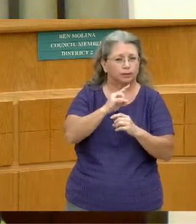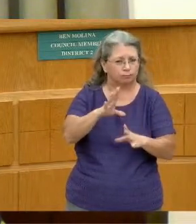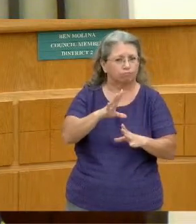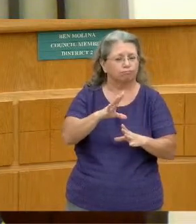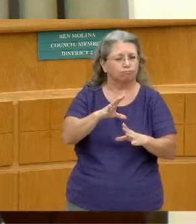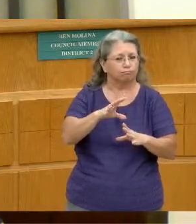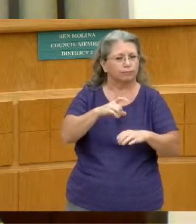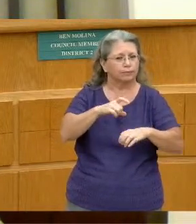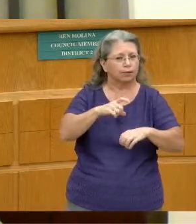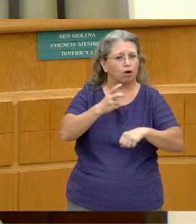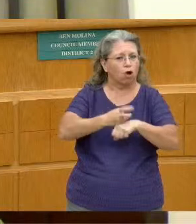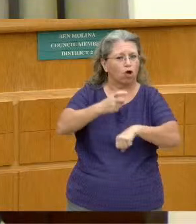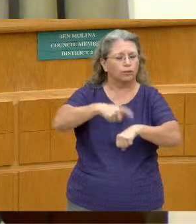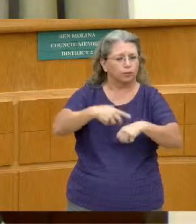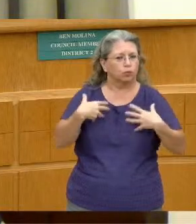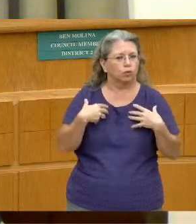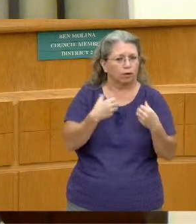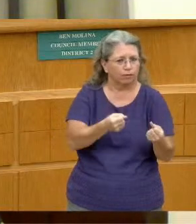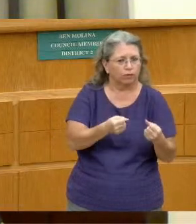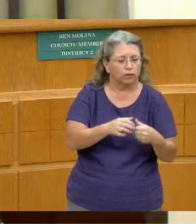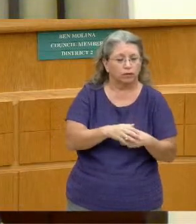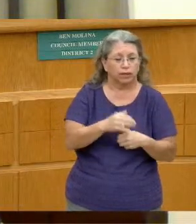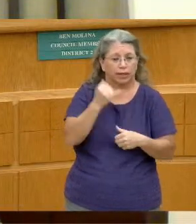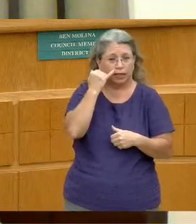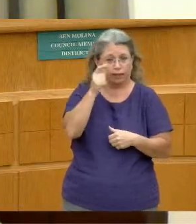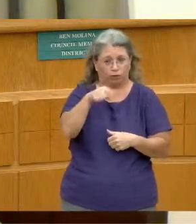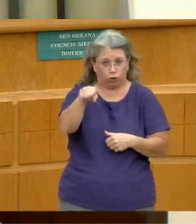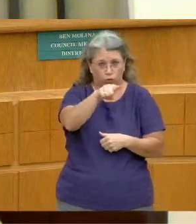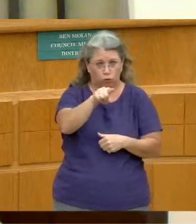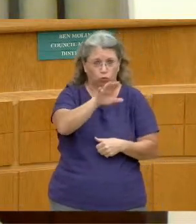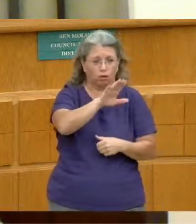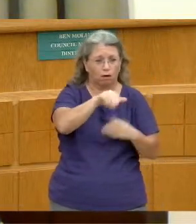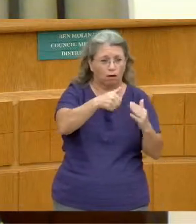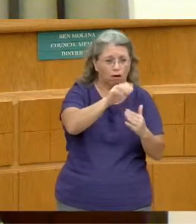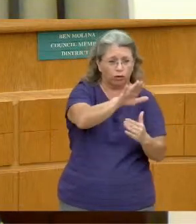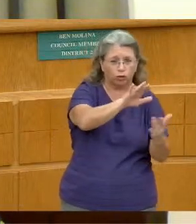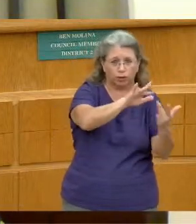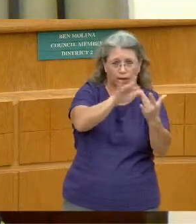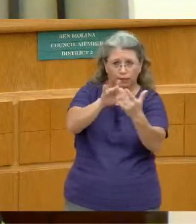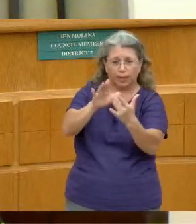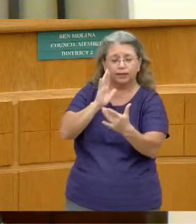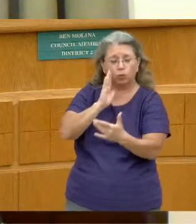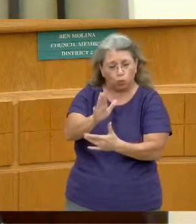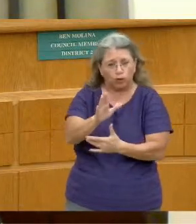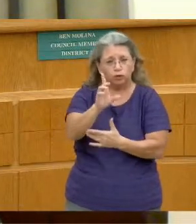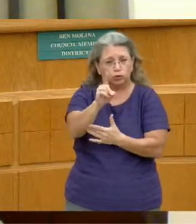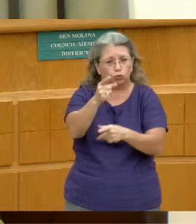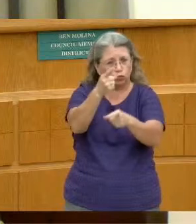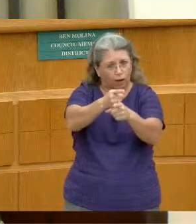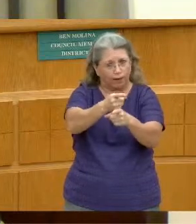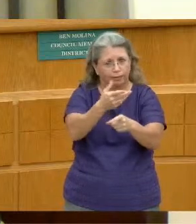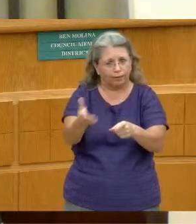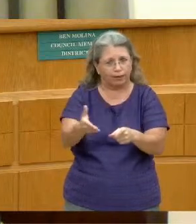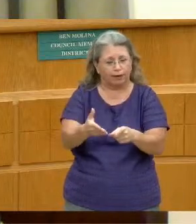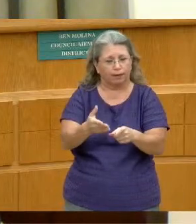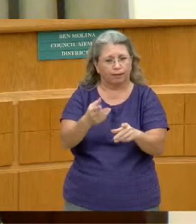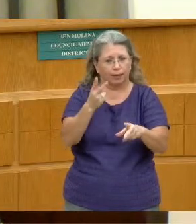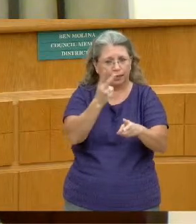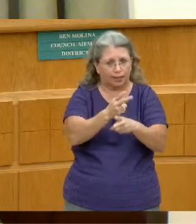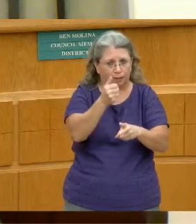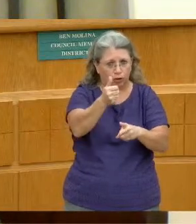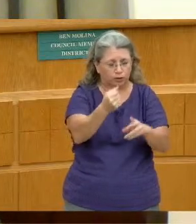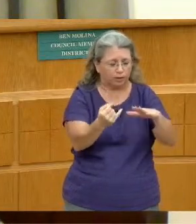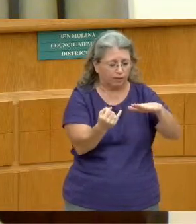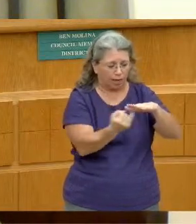your contacts will all do the right thing and stay isolated and quarantined for the required